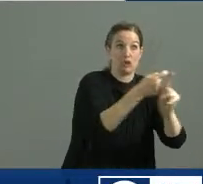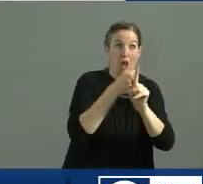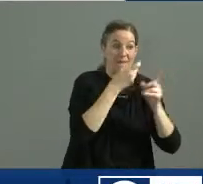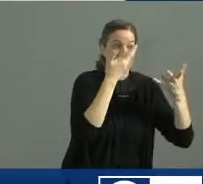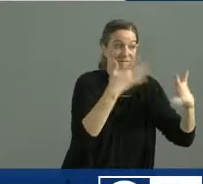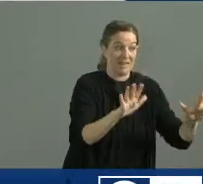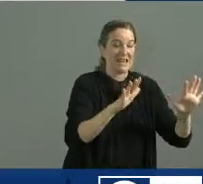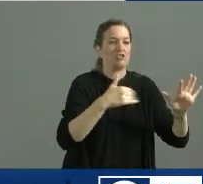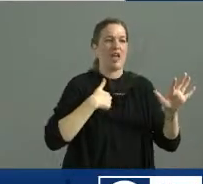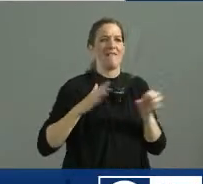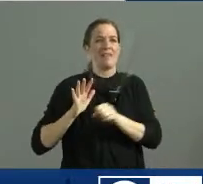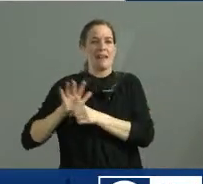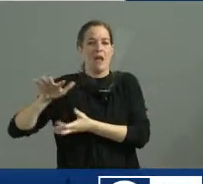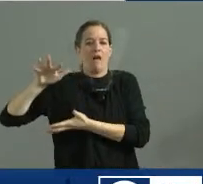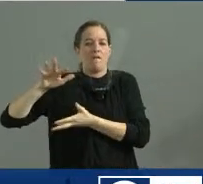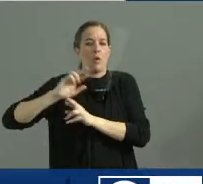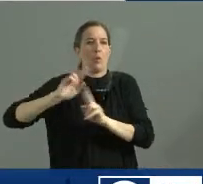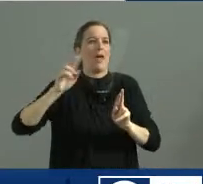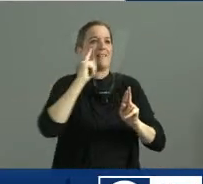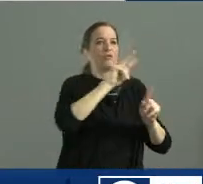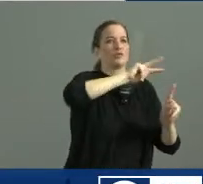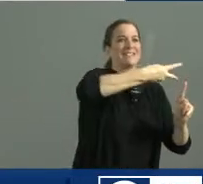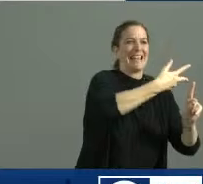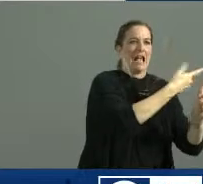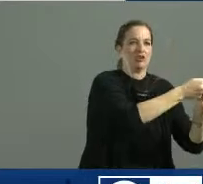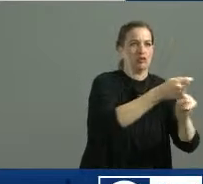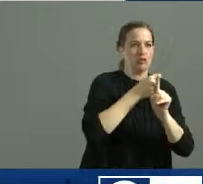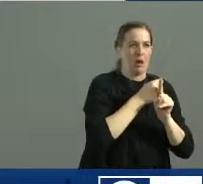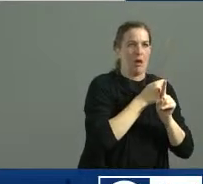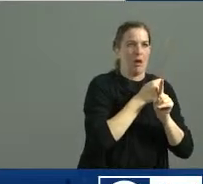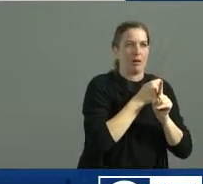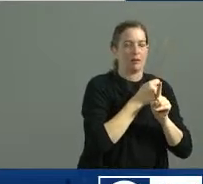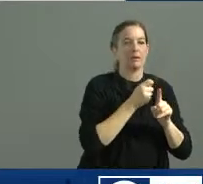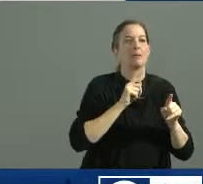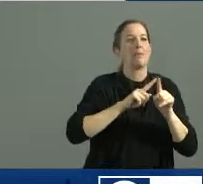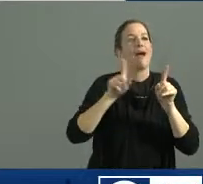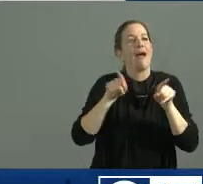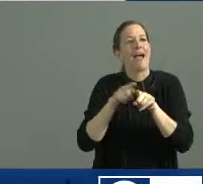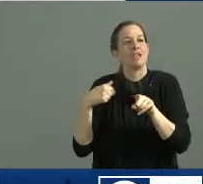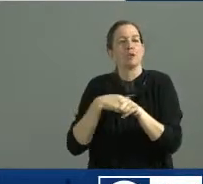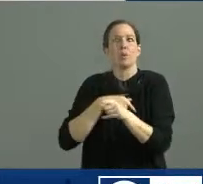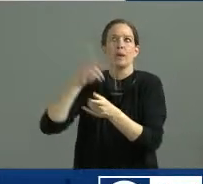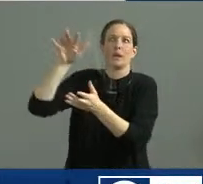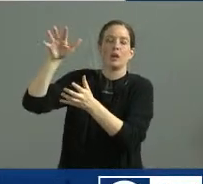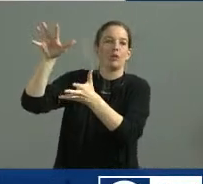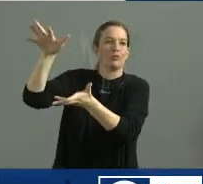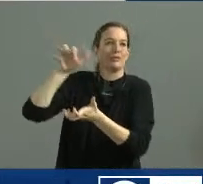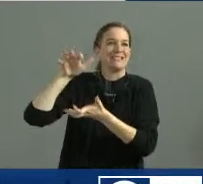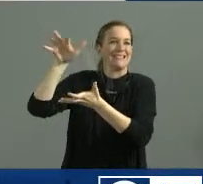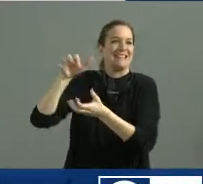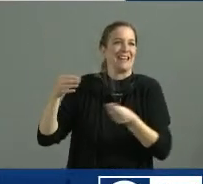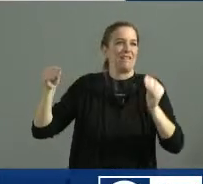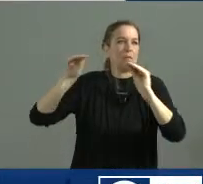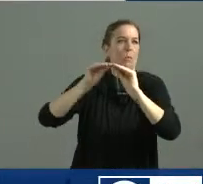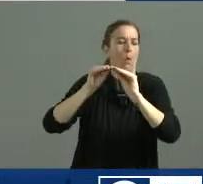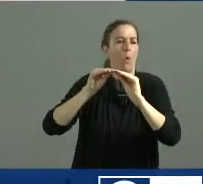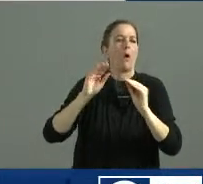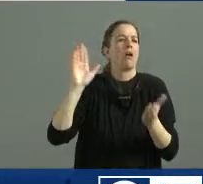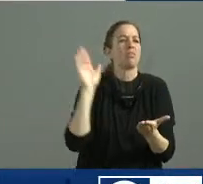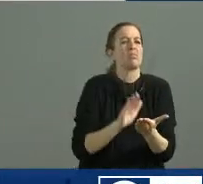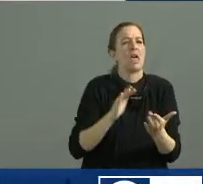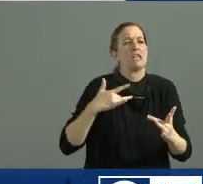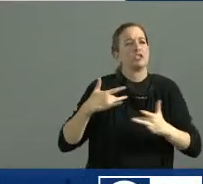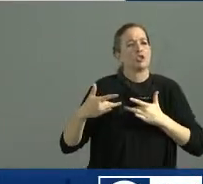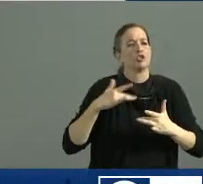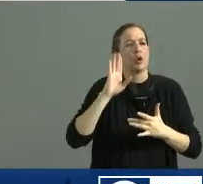vaccine, having that reserve for the second dose becomes less of an issue. Although we would take a look to make sure